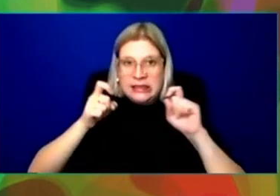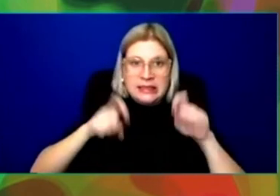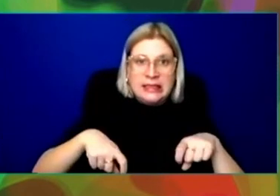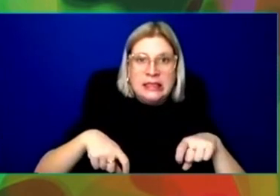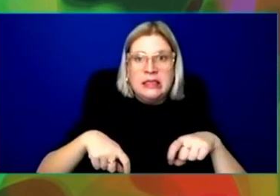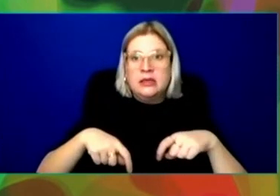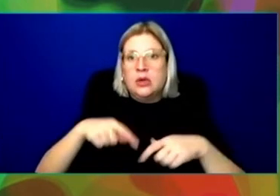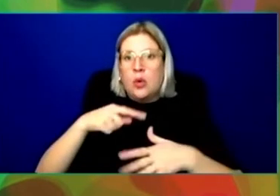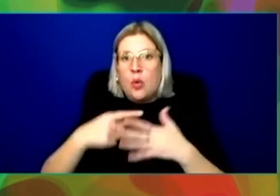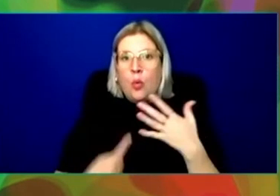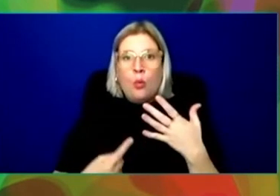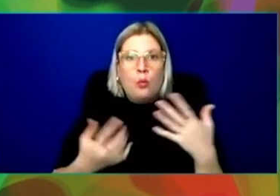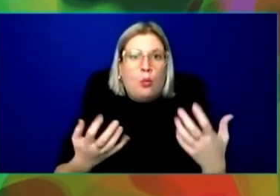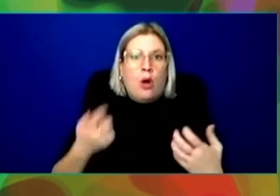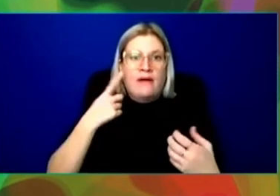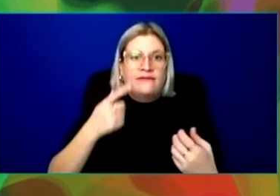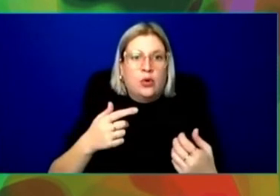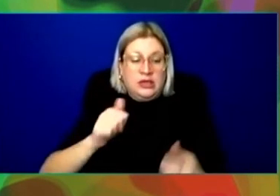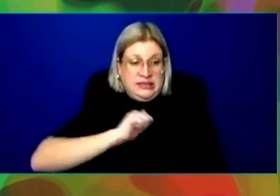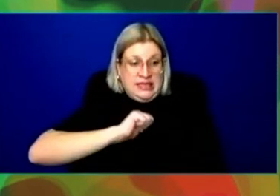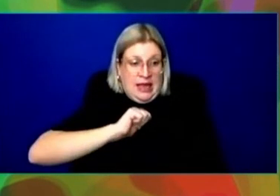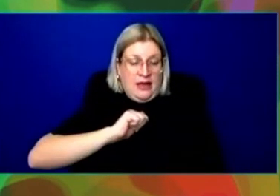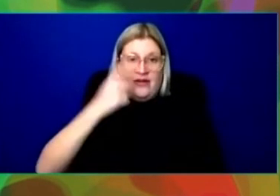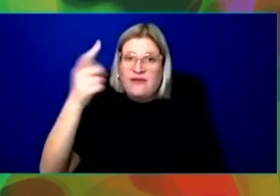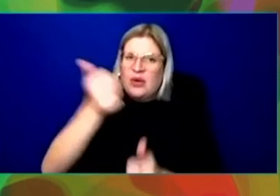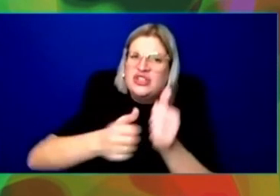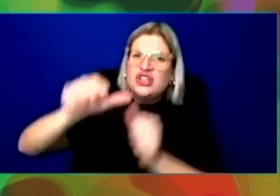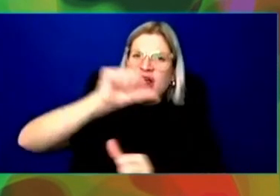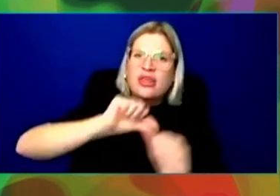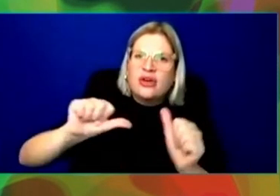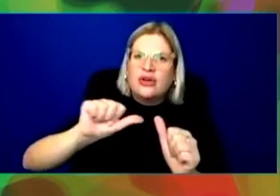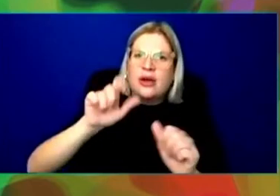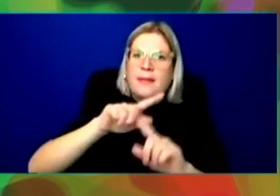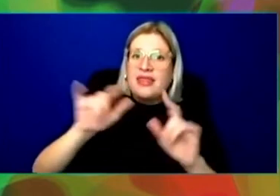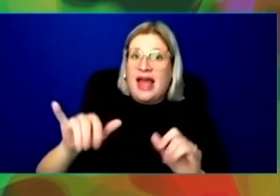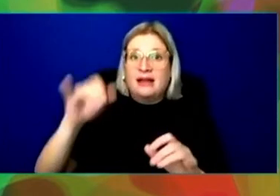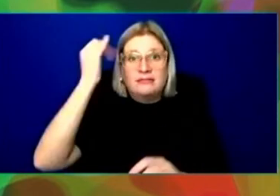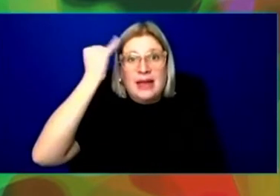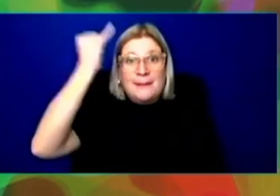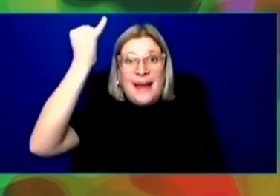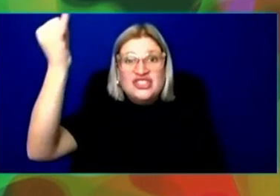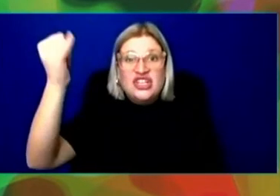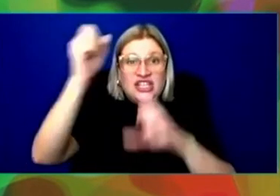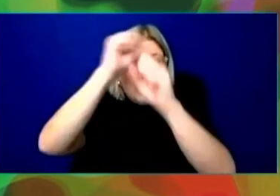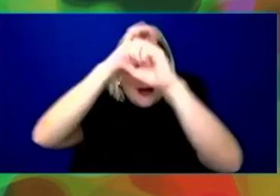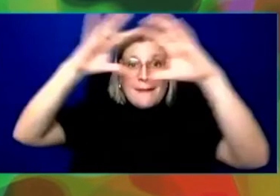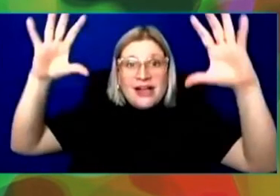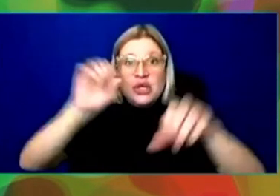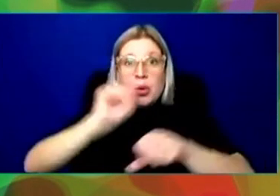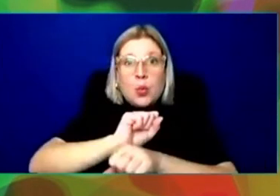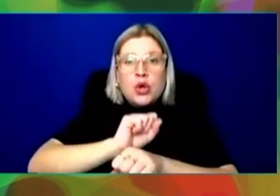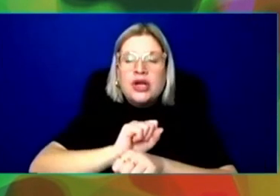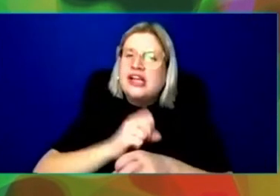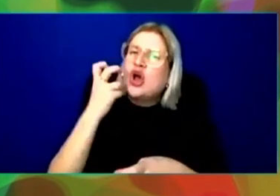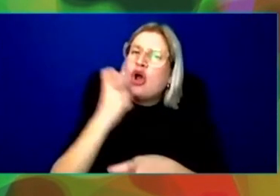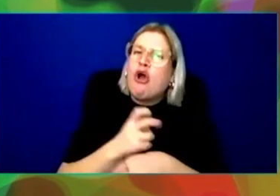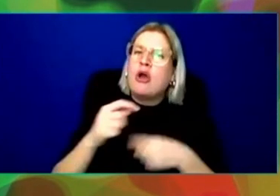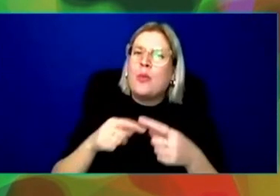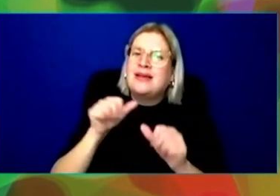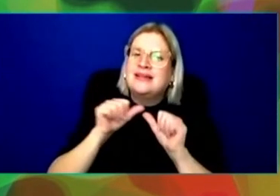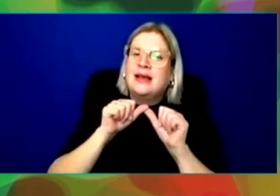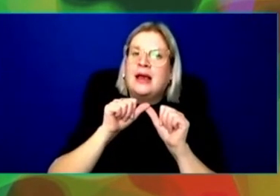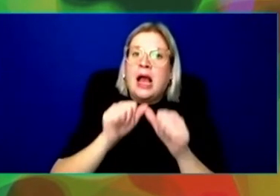what we want for each other. But that imagination work is, for me, I find it very hard to do when you're constantly just going